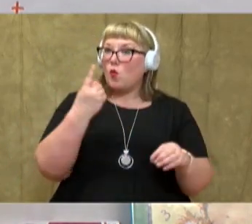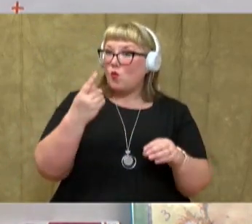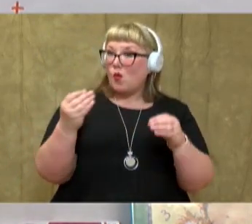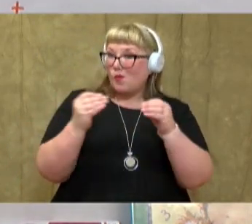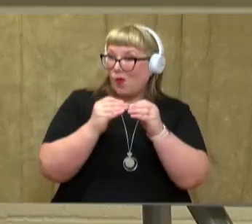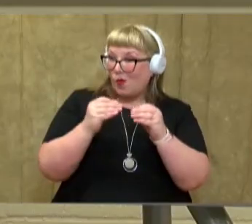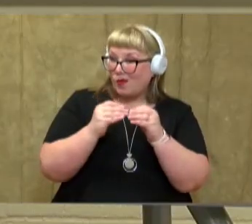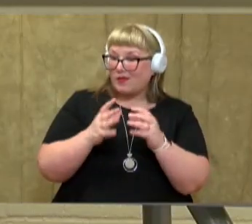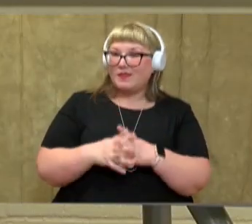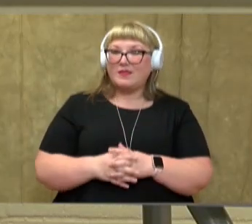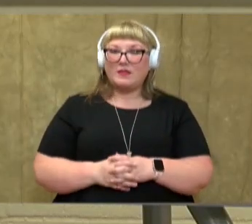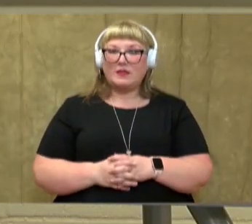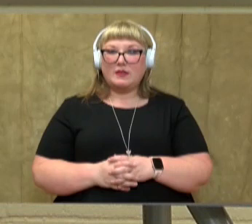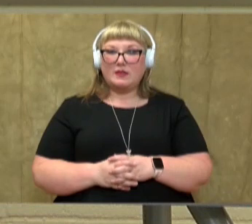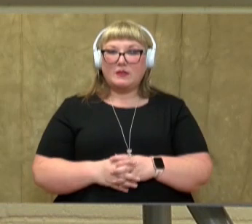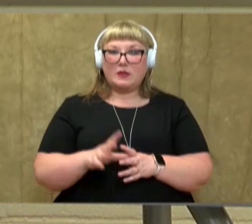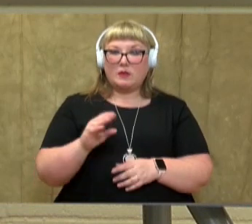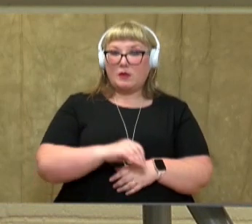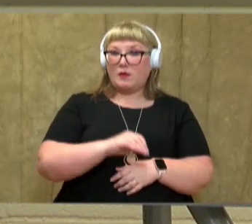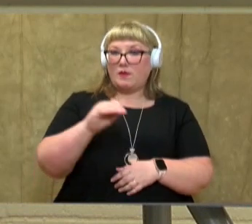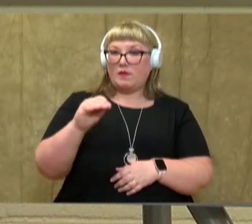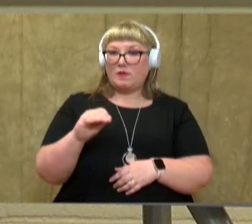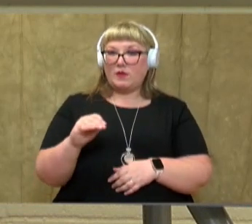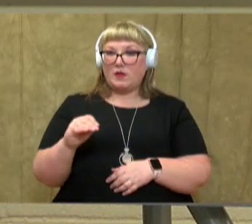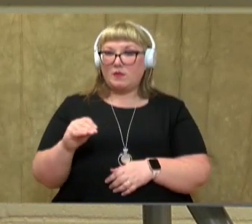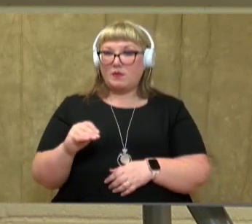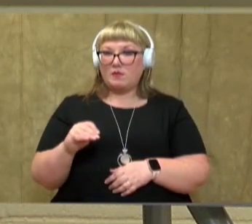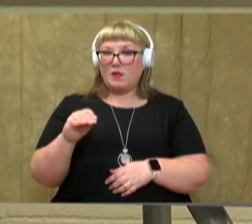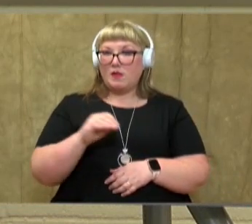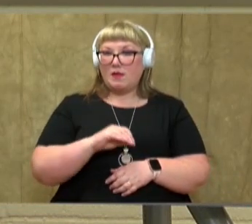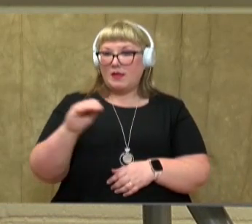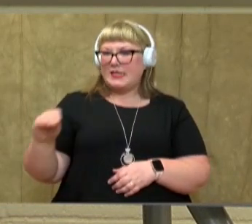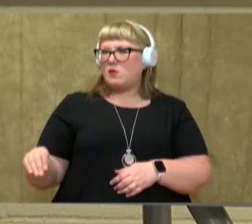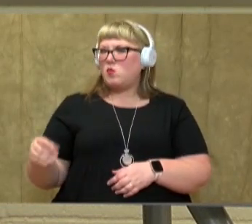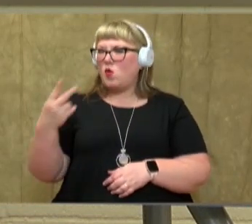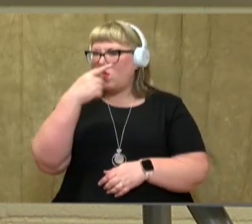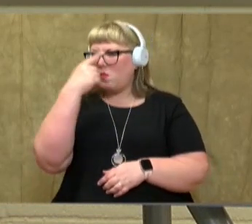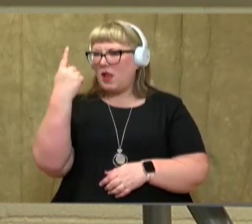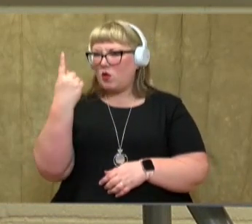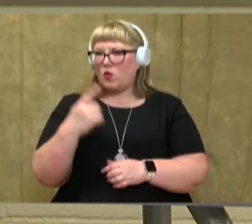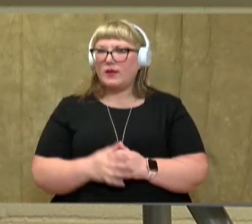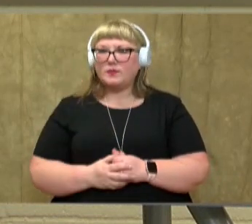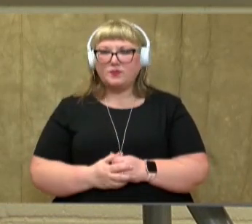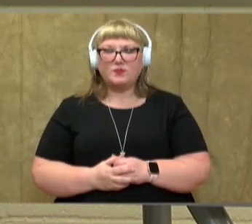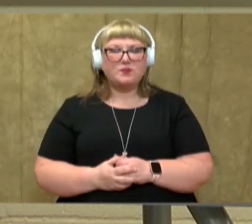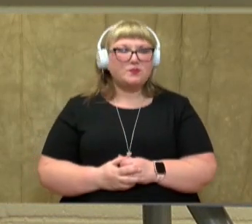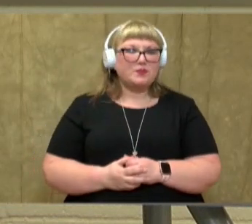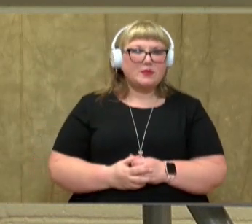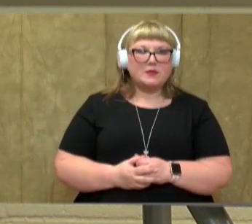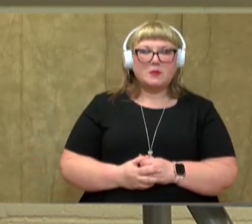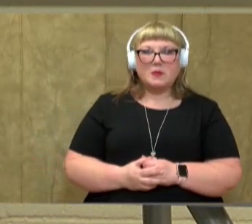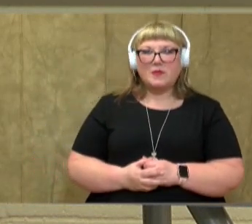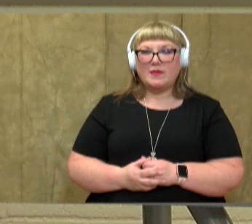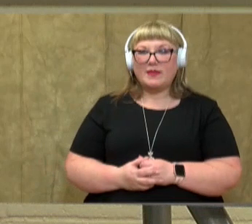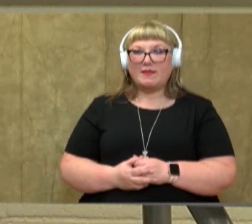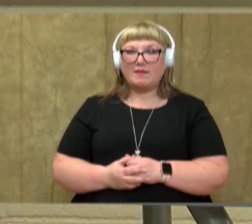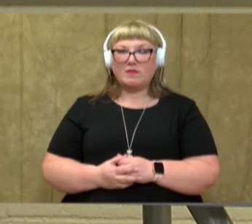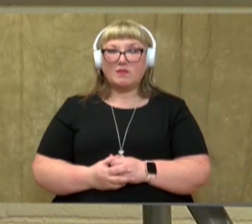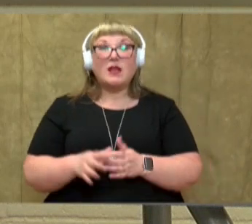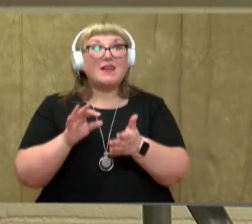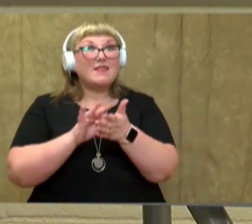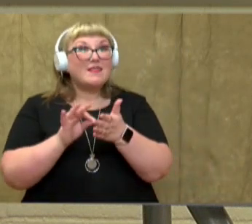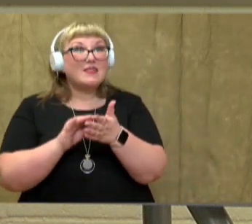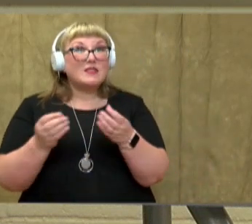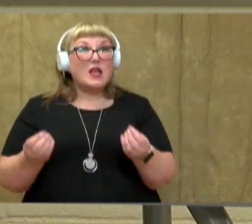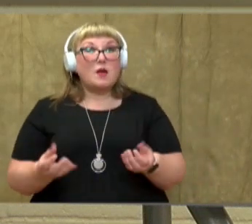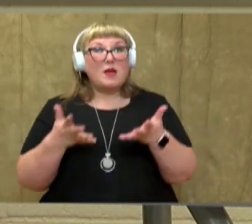over from the blue to the green basket. I think I'm gonna choose this little black one. Let's move him over. All right, now let's count how